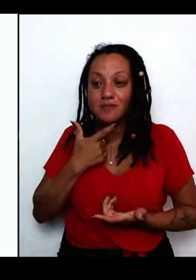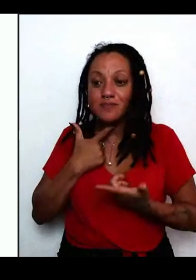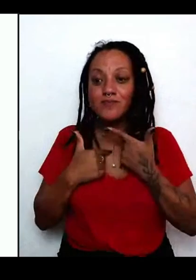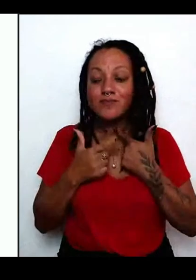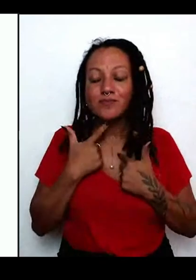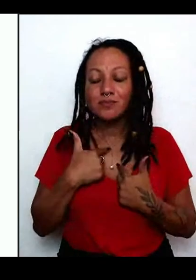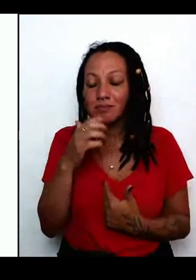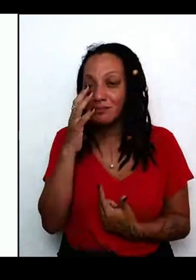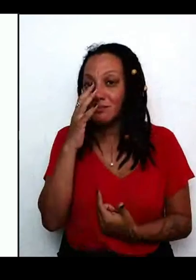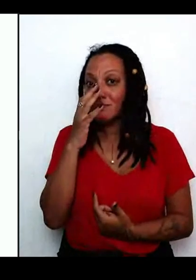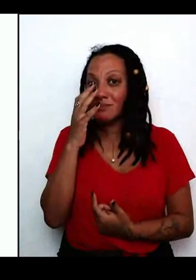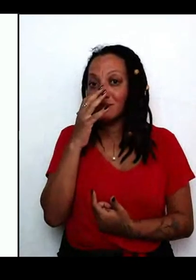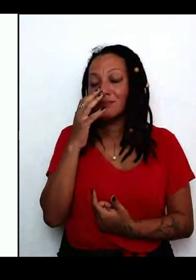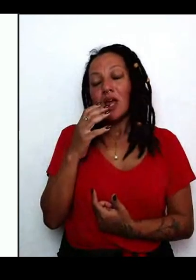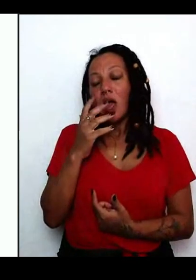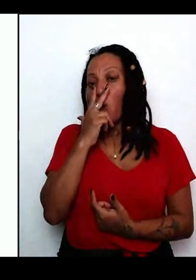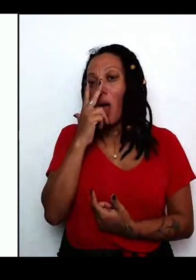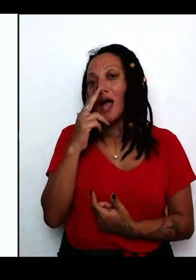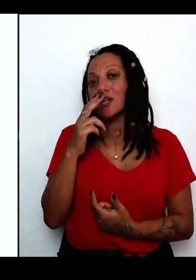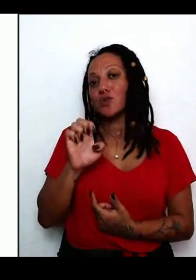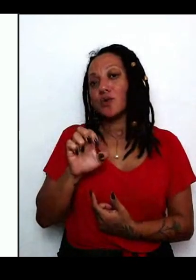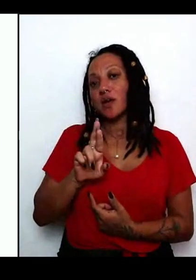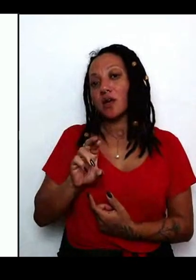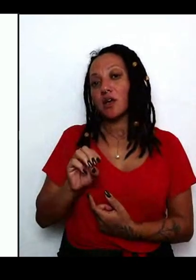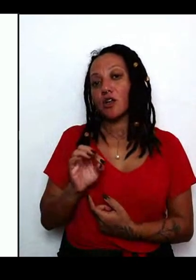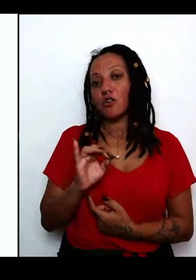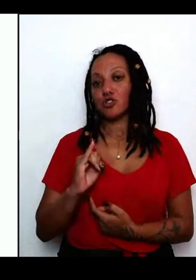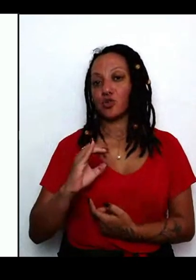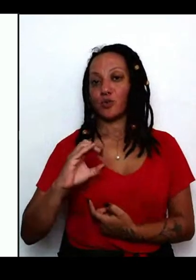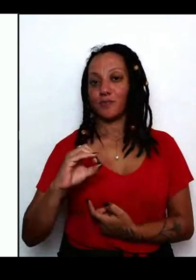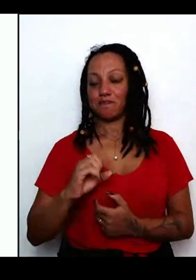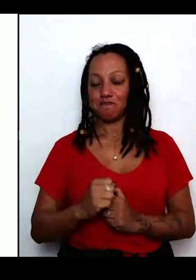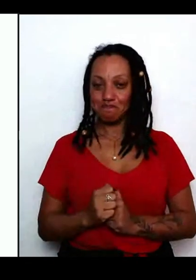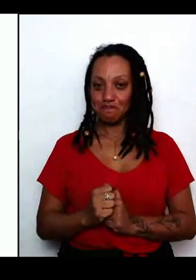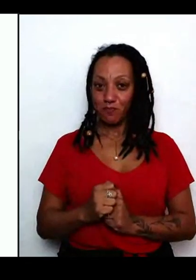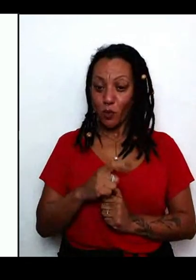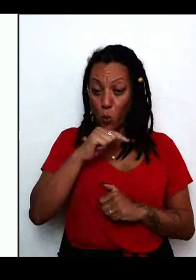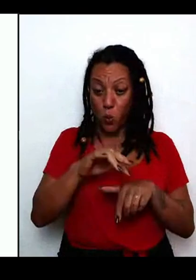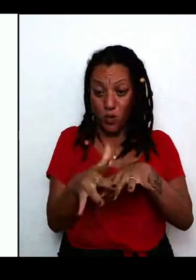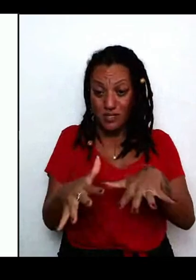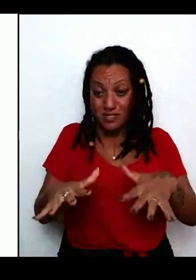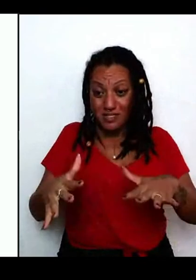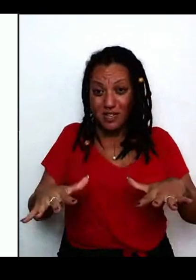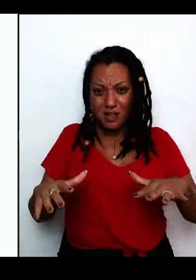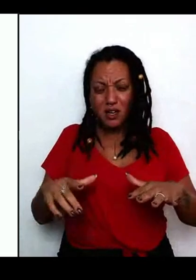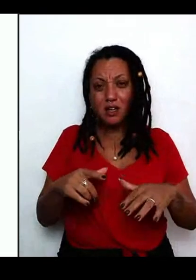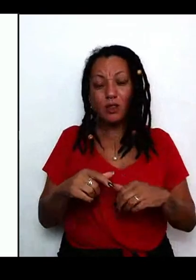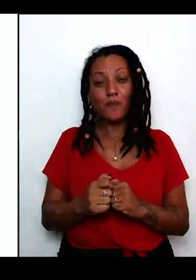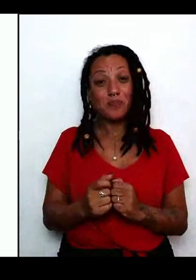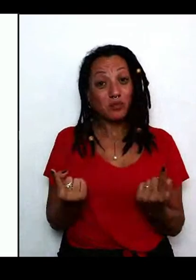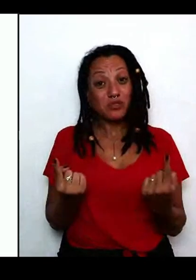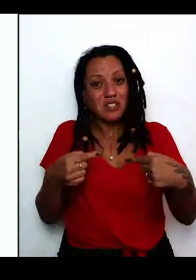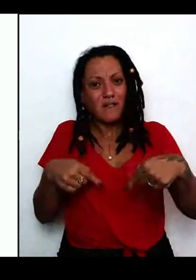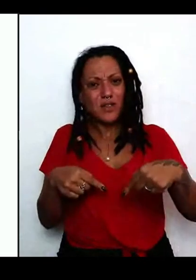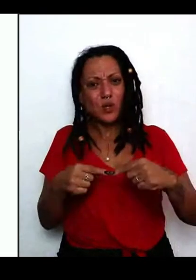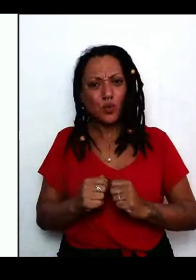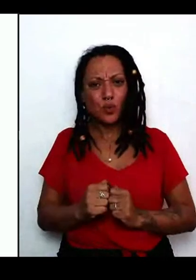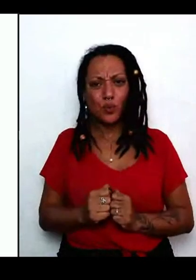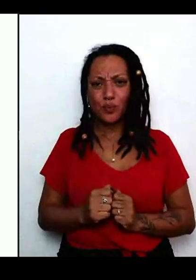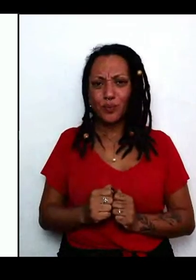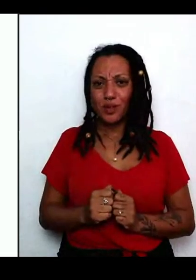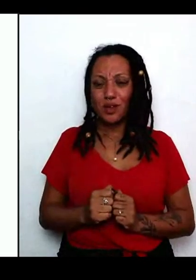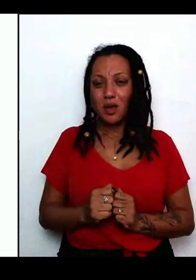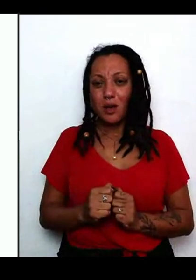notion of cleanly demarcated extraction from a remote other since even though we are not the same the Ocean Eye are deeply